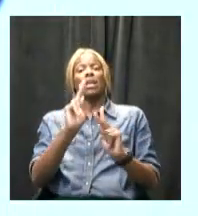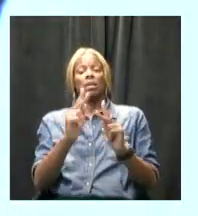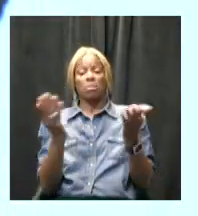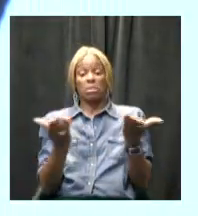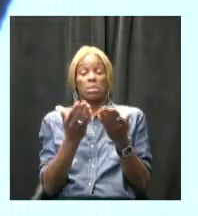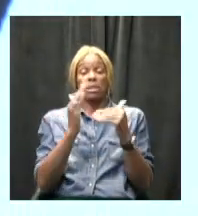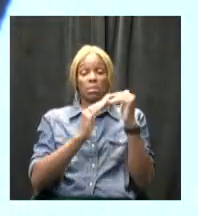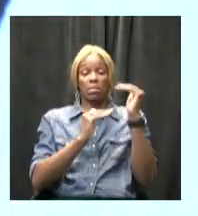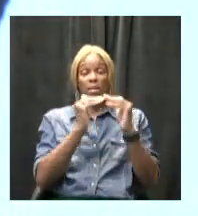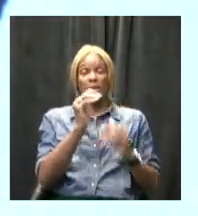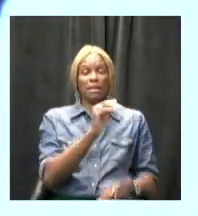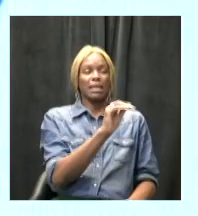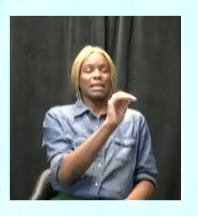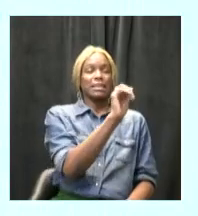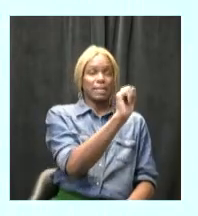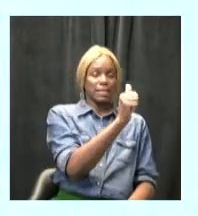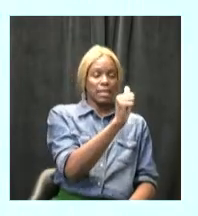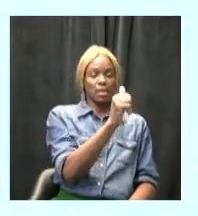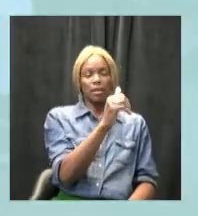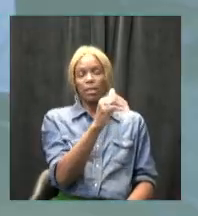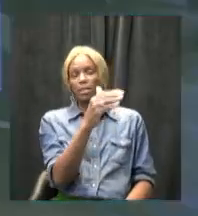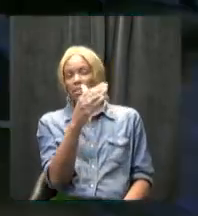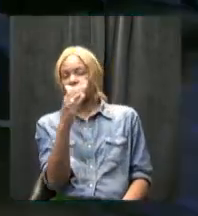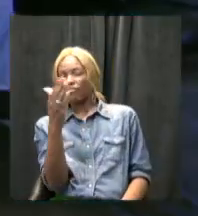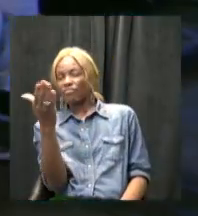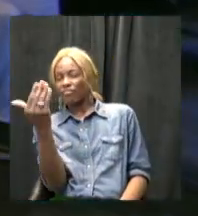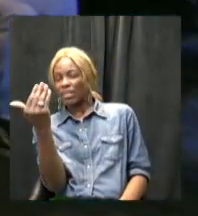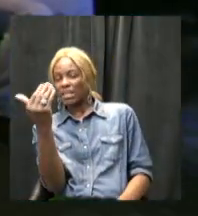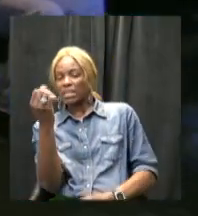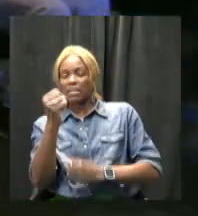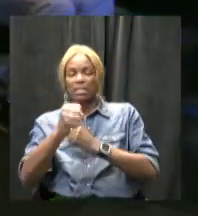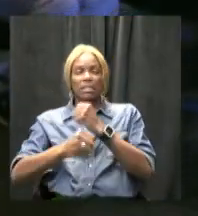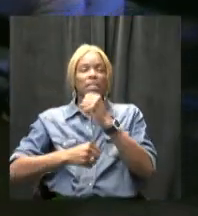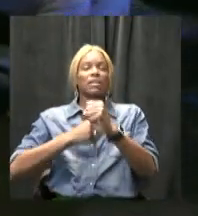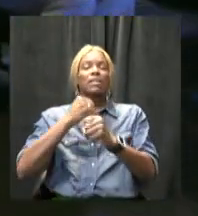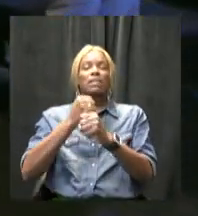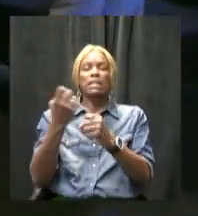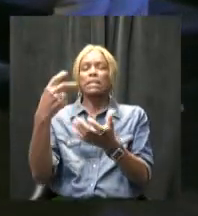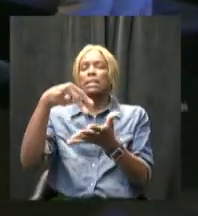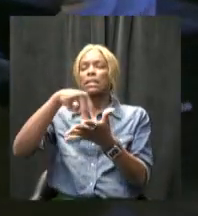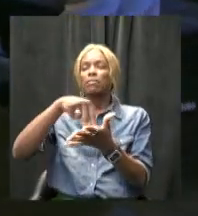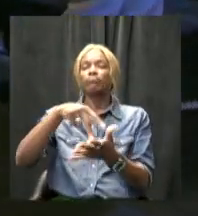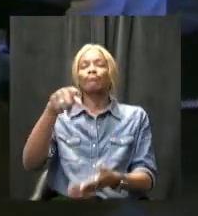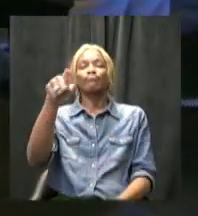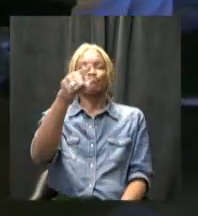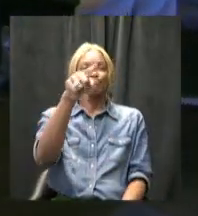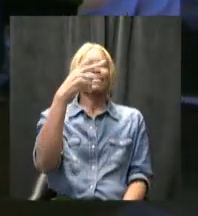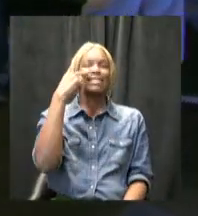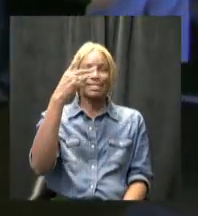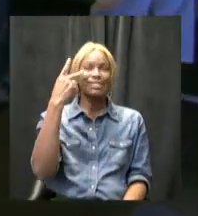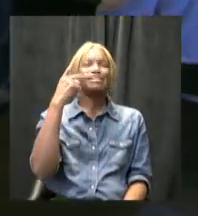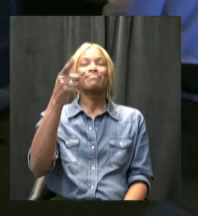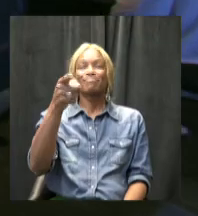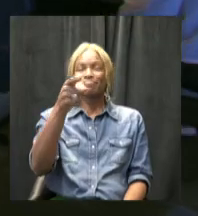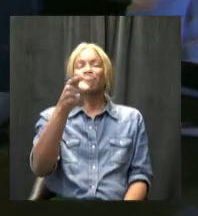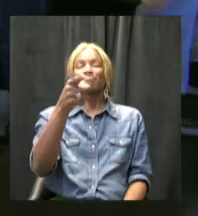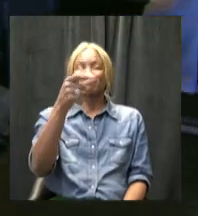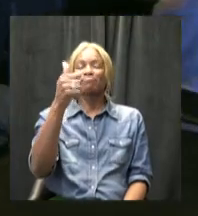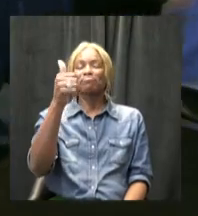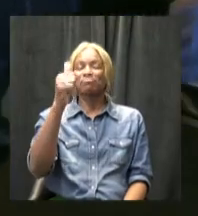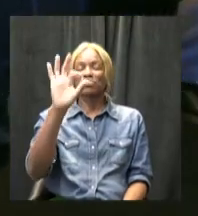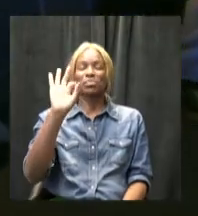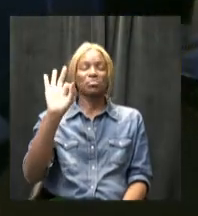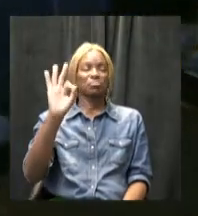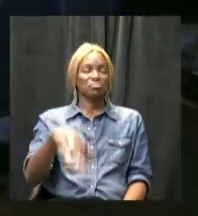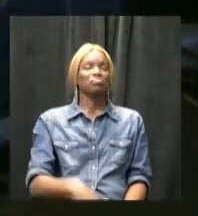15 years, let me see you stand. 10 to 15, come on. 10 to 15, I see you. I see you. I see you. 10 to 15, I see